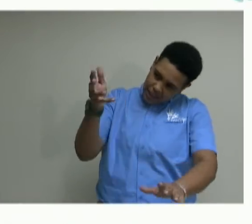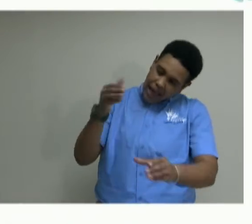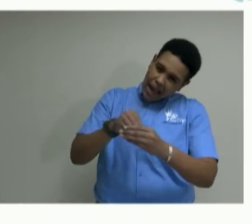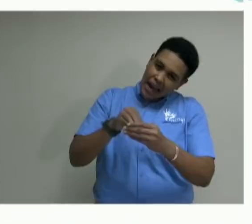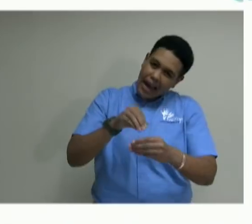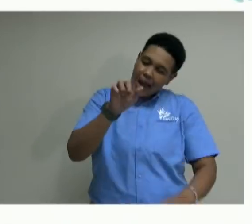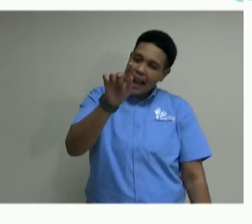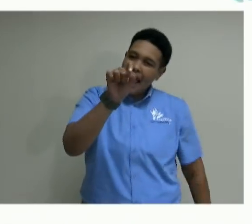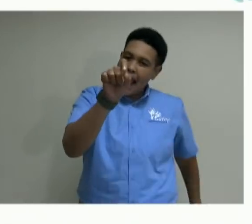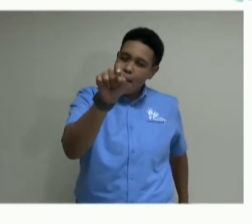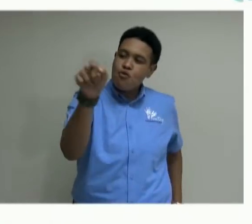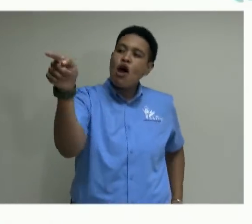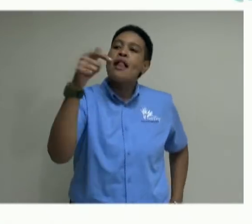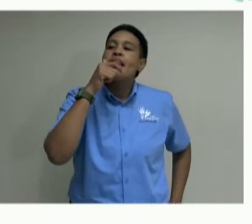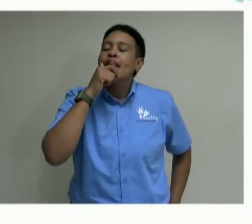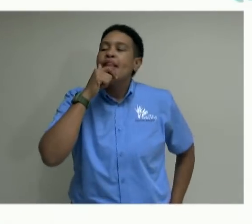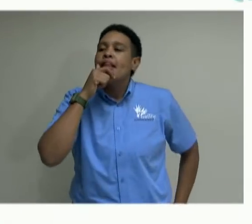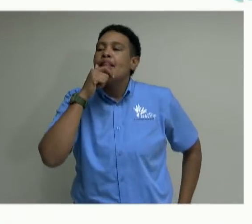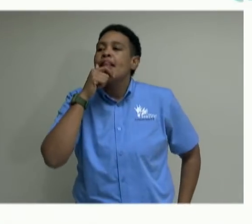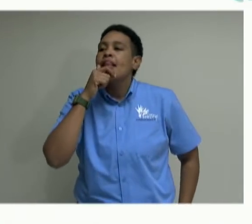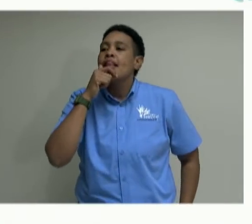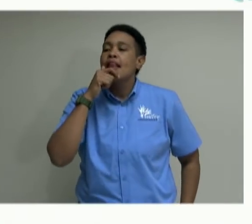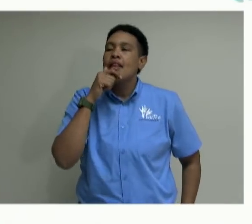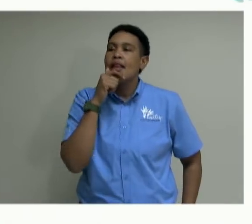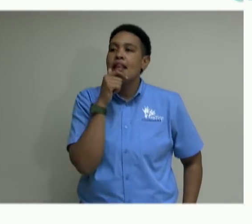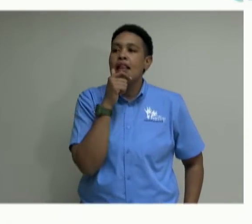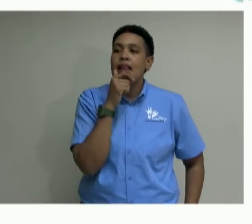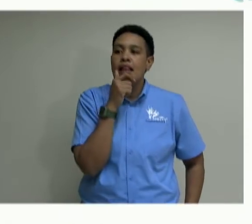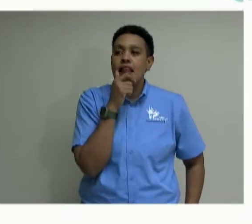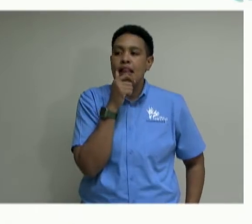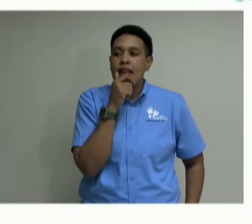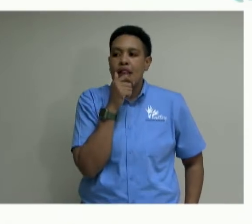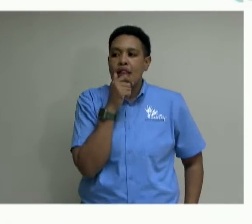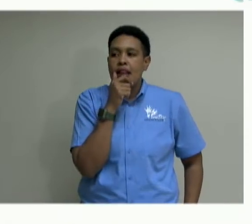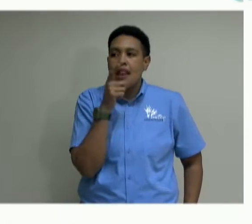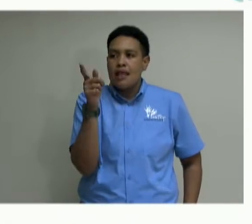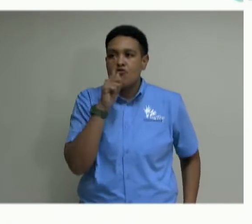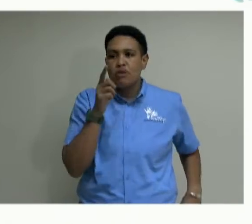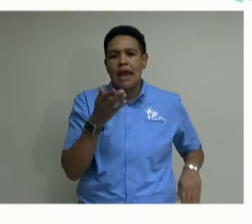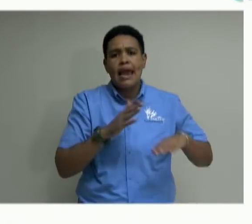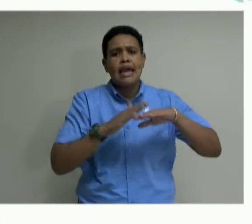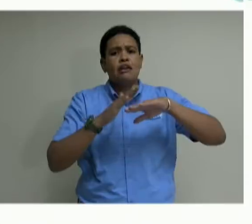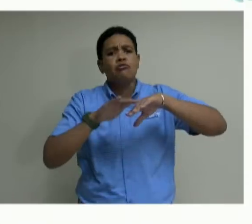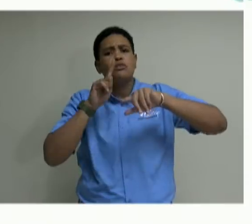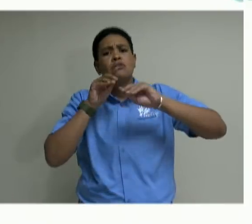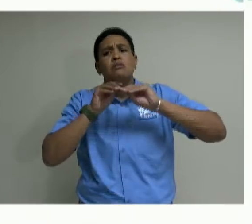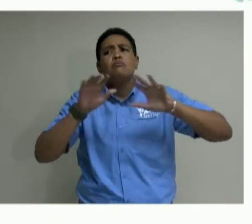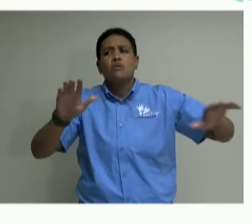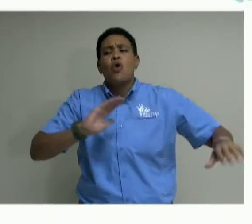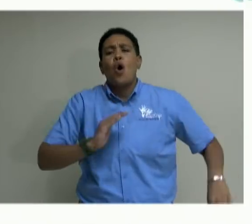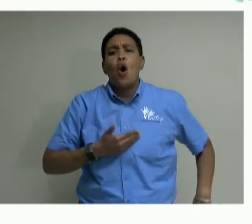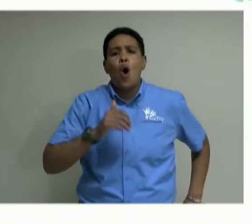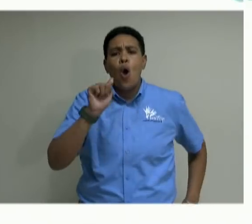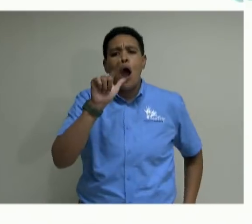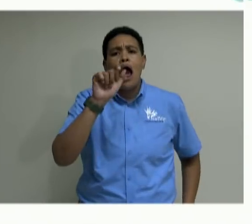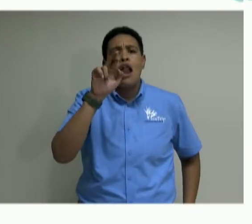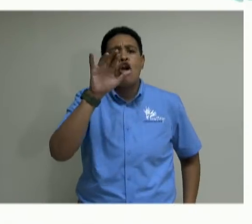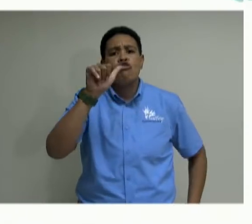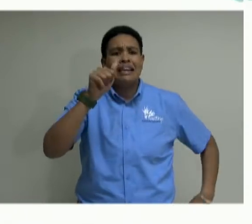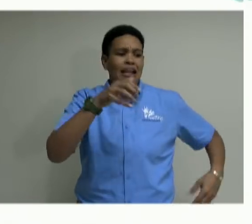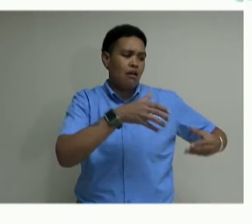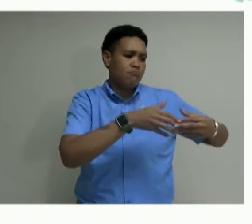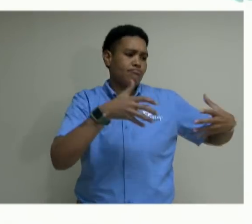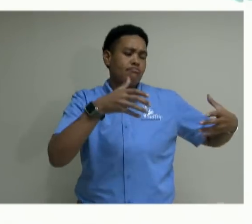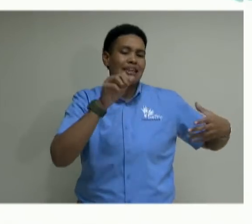in April, this increase here, that was our Alarica cluster in St.